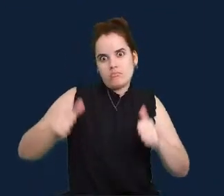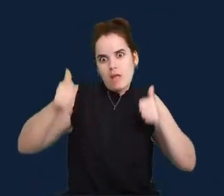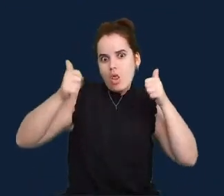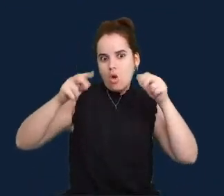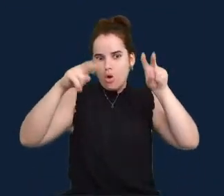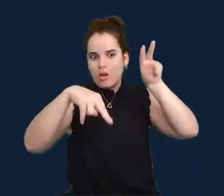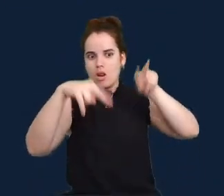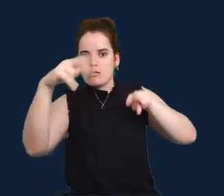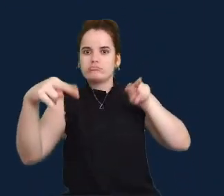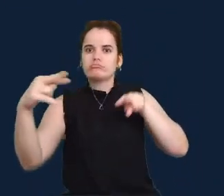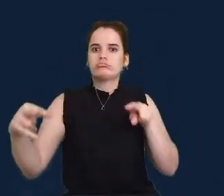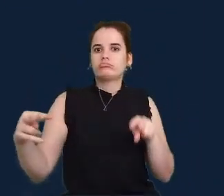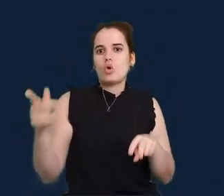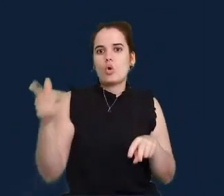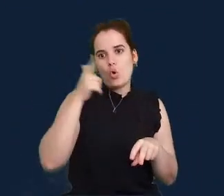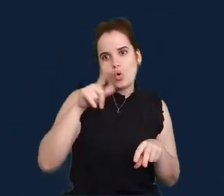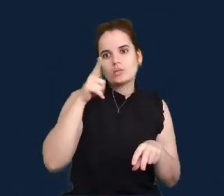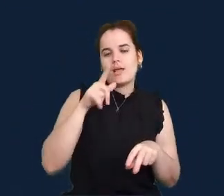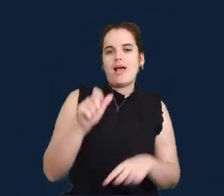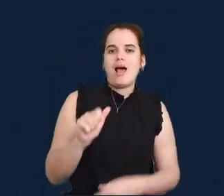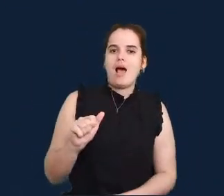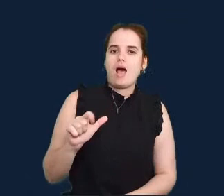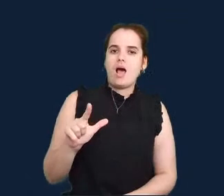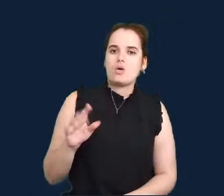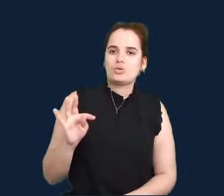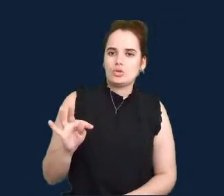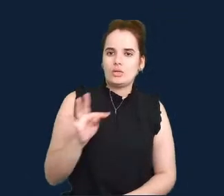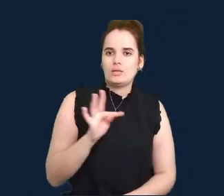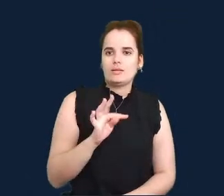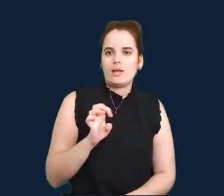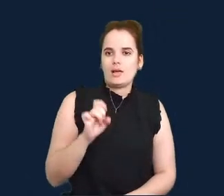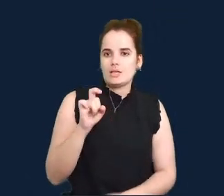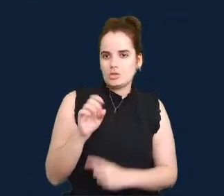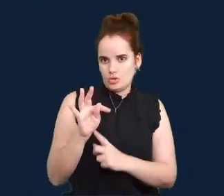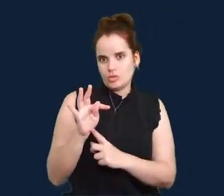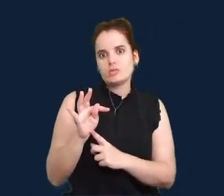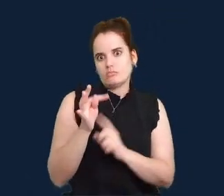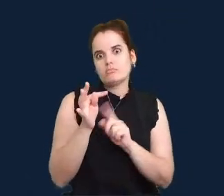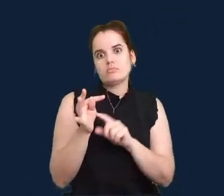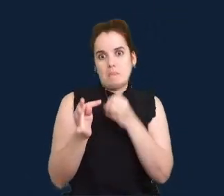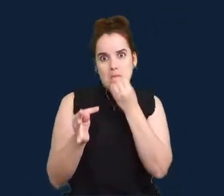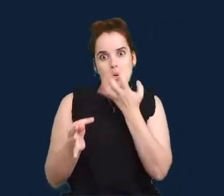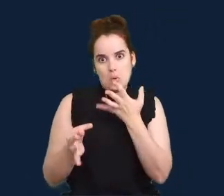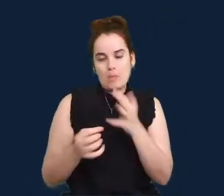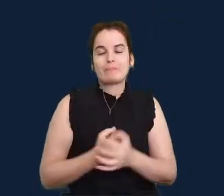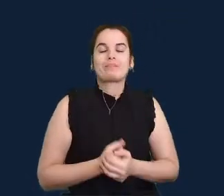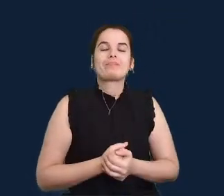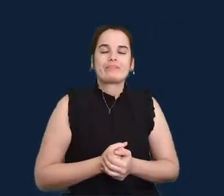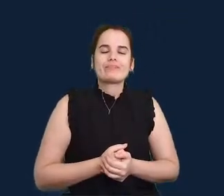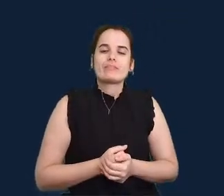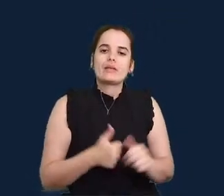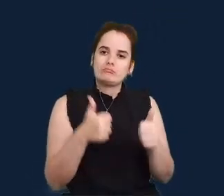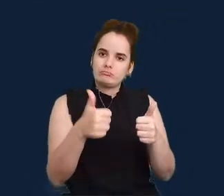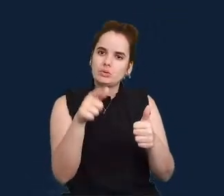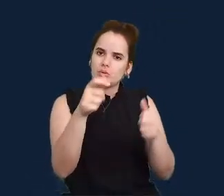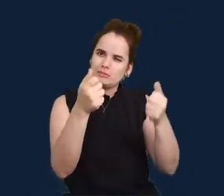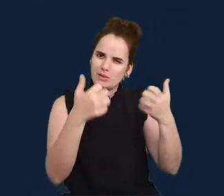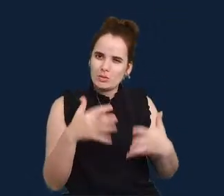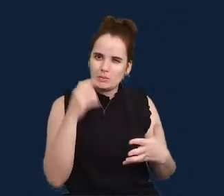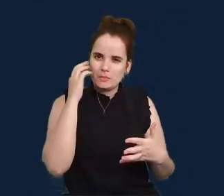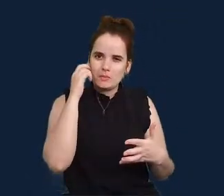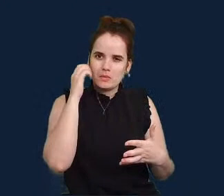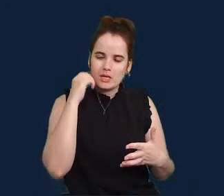were talking, I was thinking about this descriptive approach we have for alt text, but